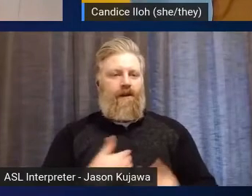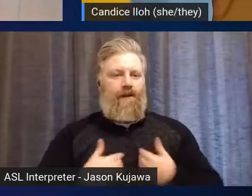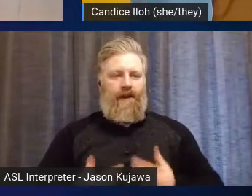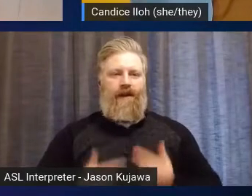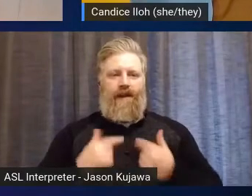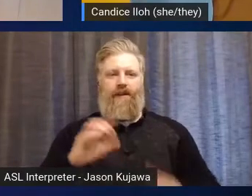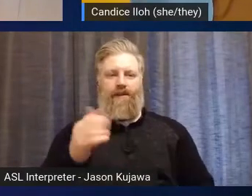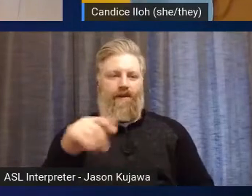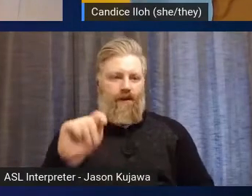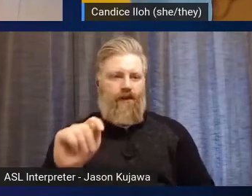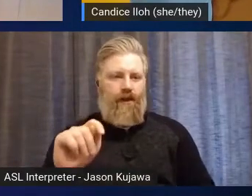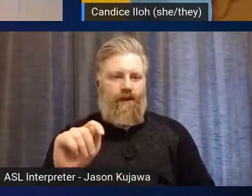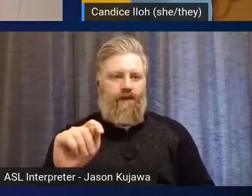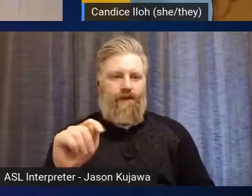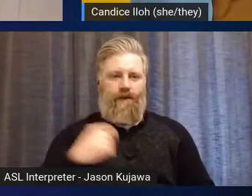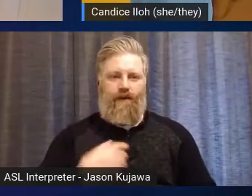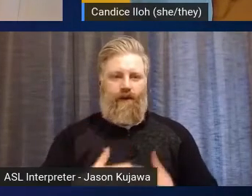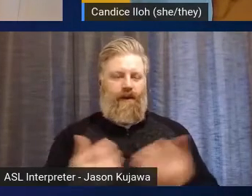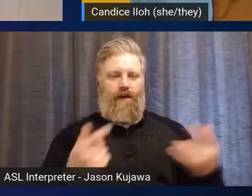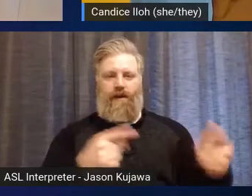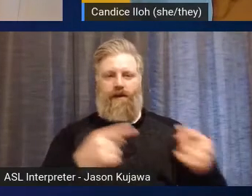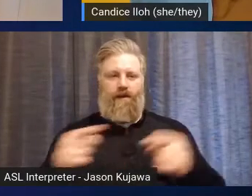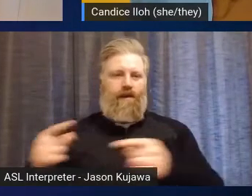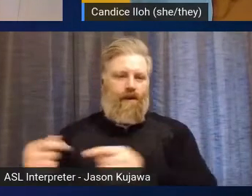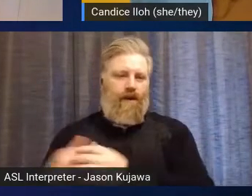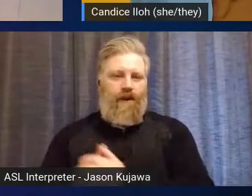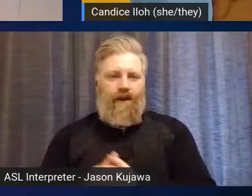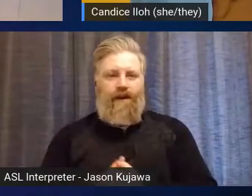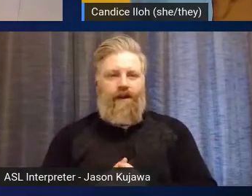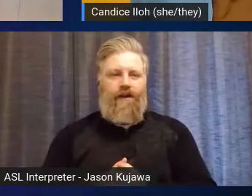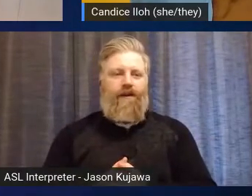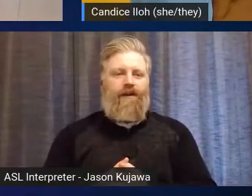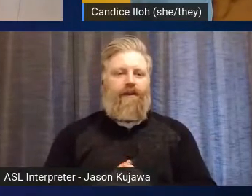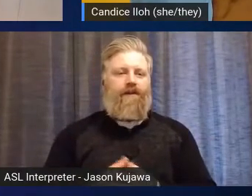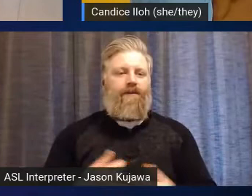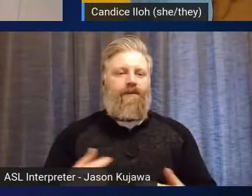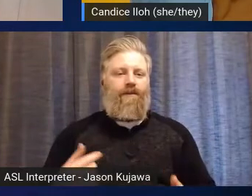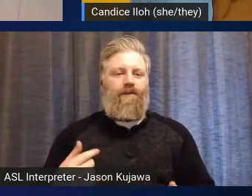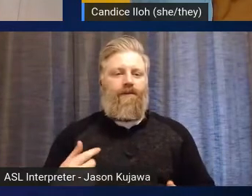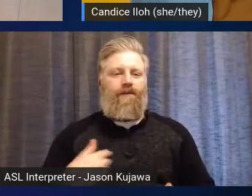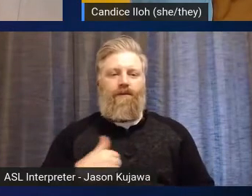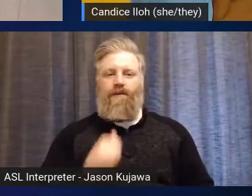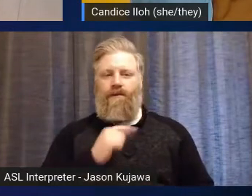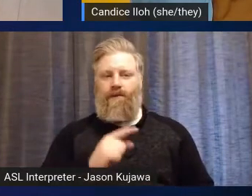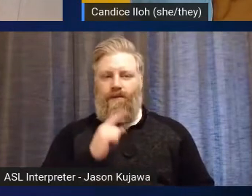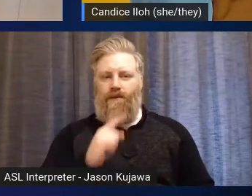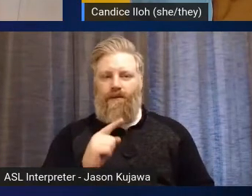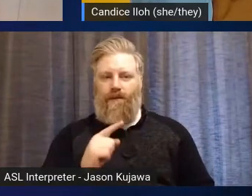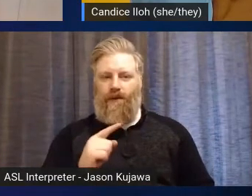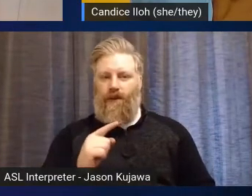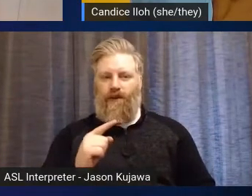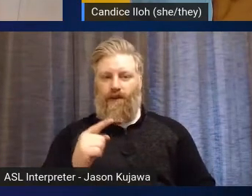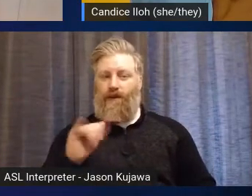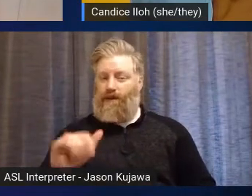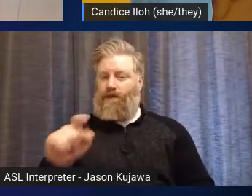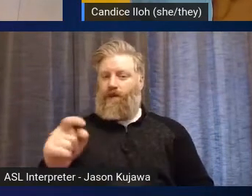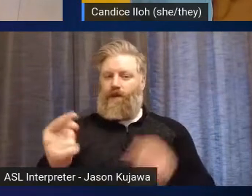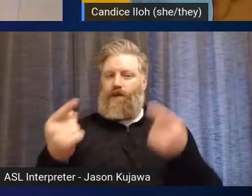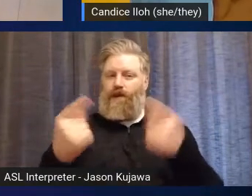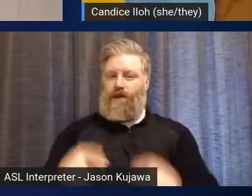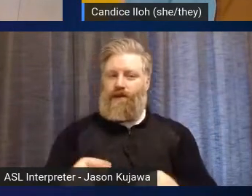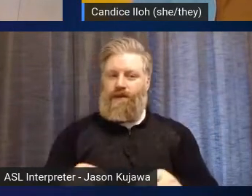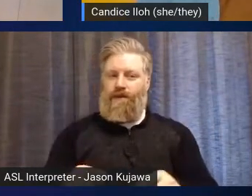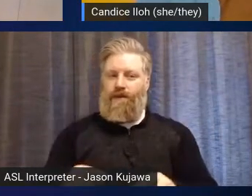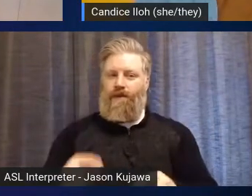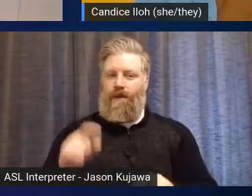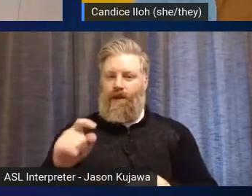lot going on. We're setting up a new project to submit questions. I'm not sure that that's happened or not yet, but that's what's supposed to be happening. We're going to set up an